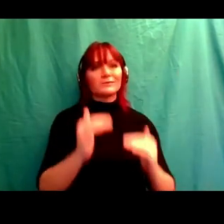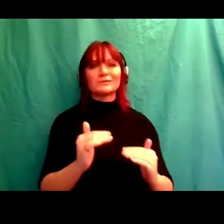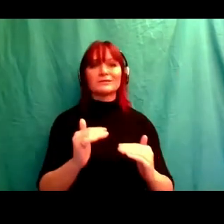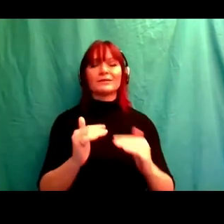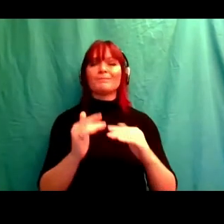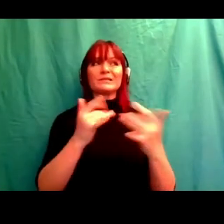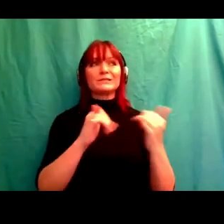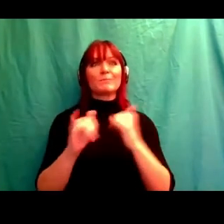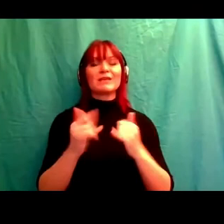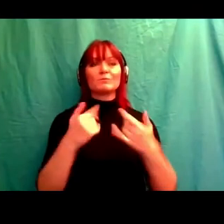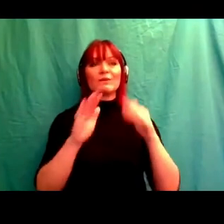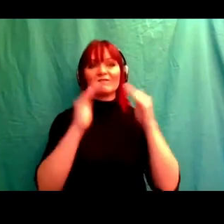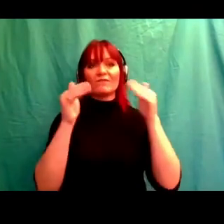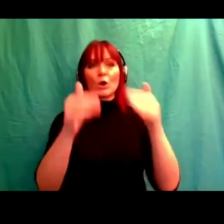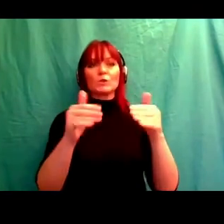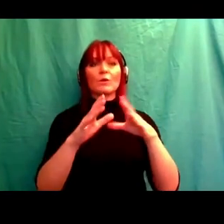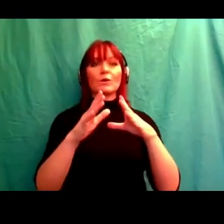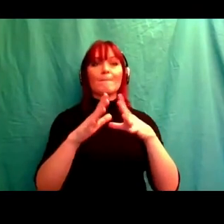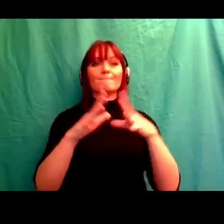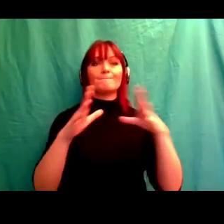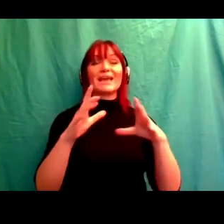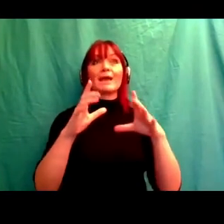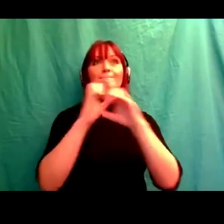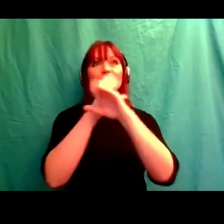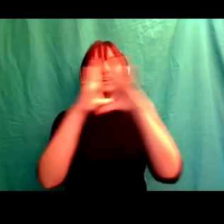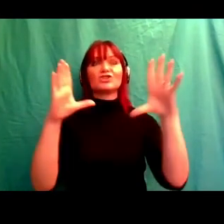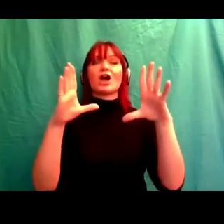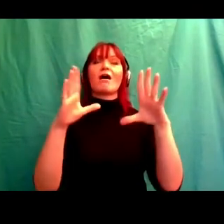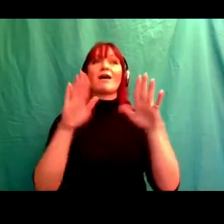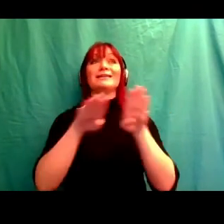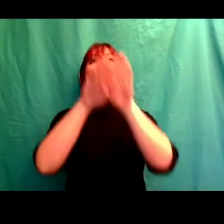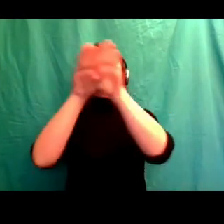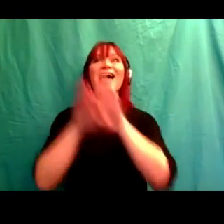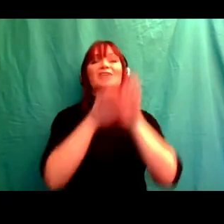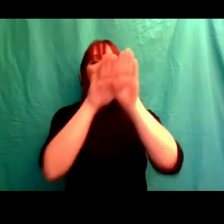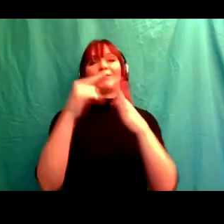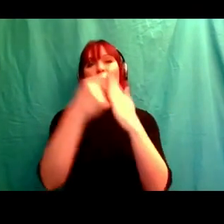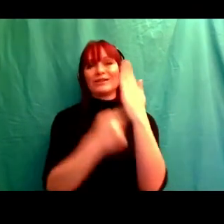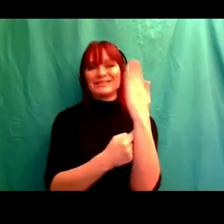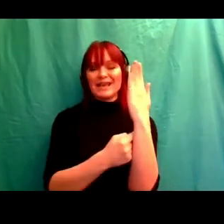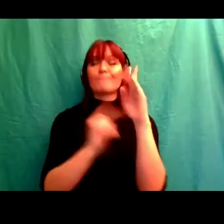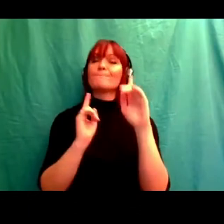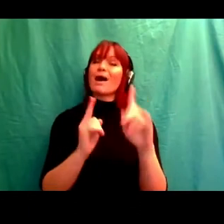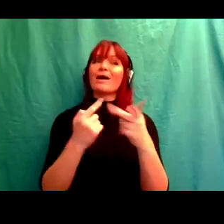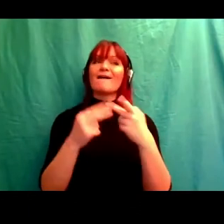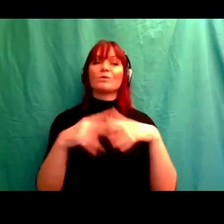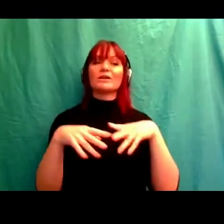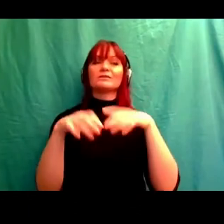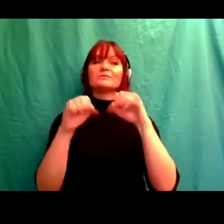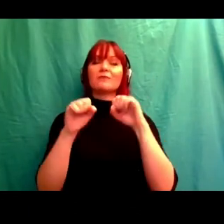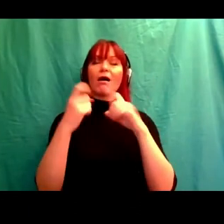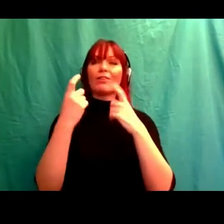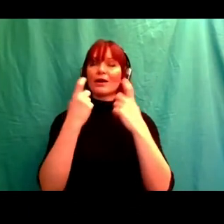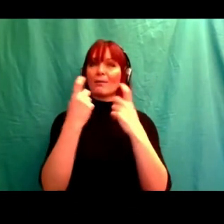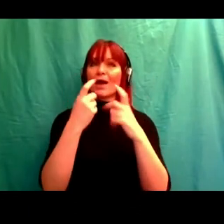on the big picture of national policy, but actually if we start with carers, what's important for them